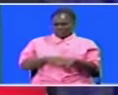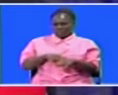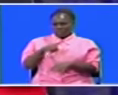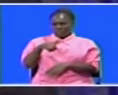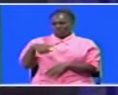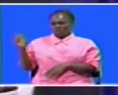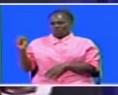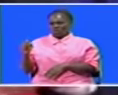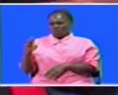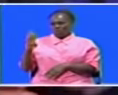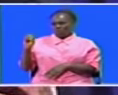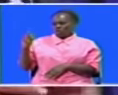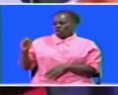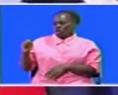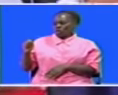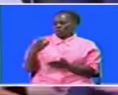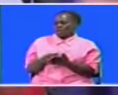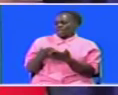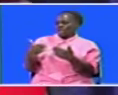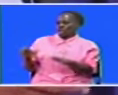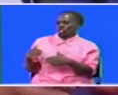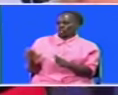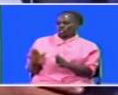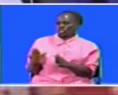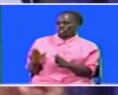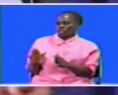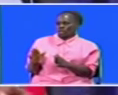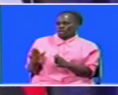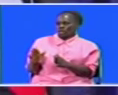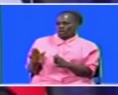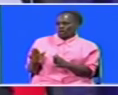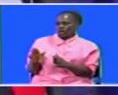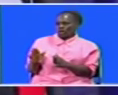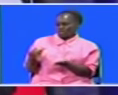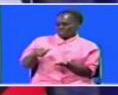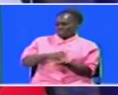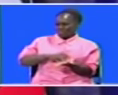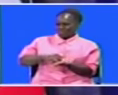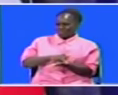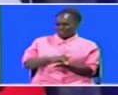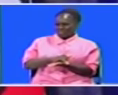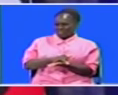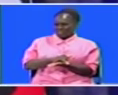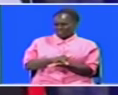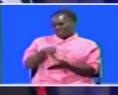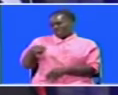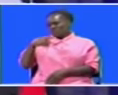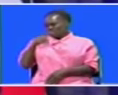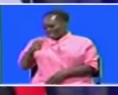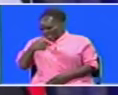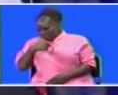we say Eurobond money was stolen and is stashed in the Federal Reserve Bank of New York, are you telling